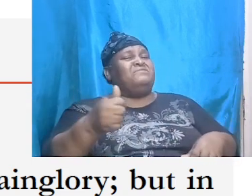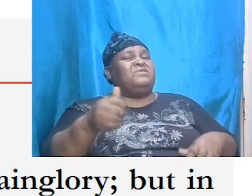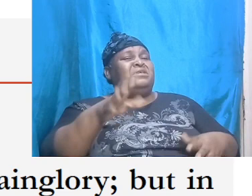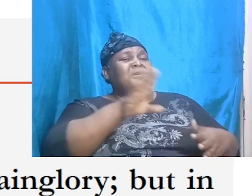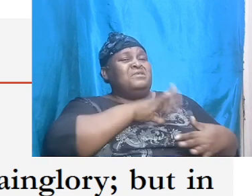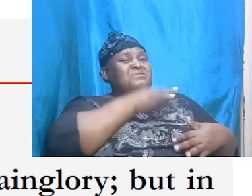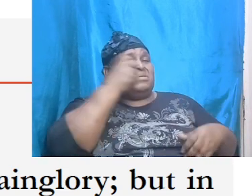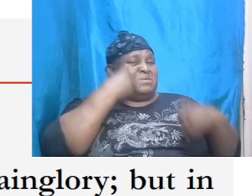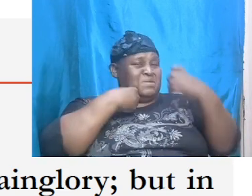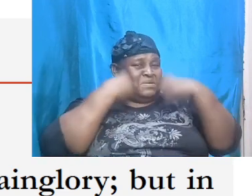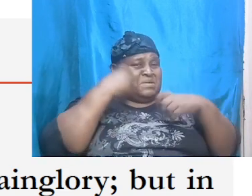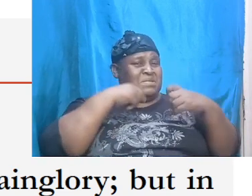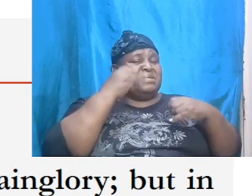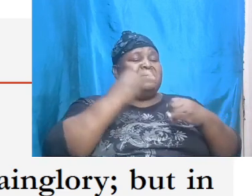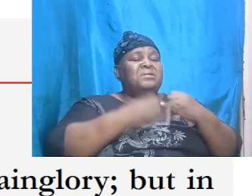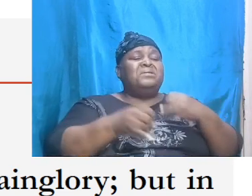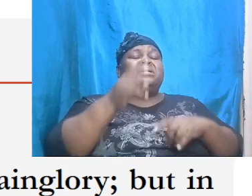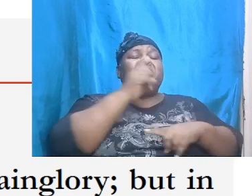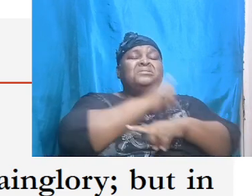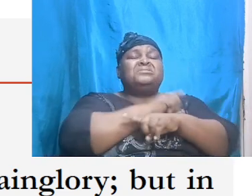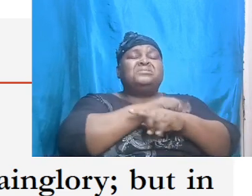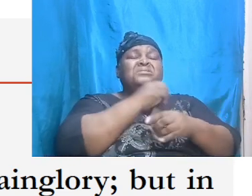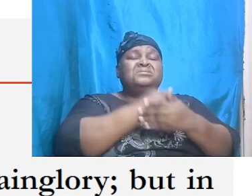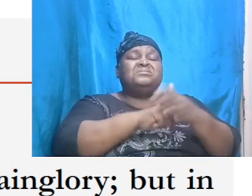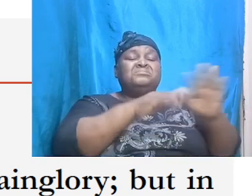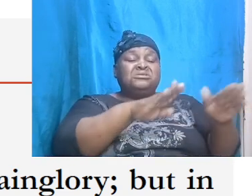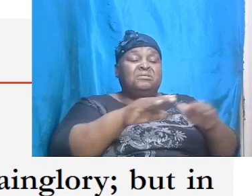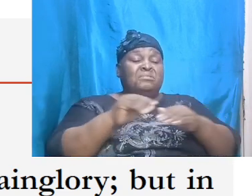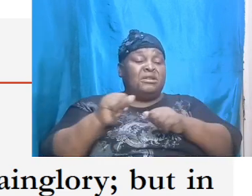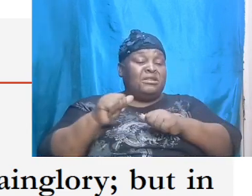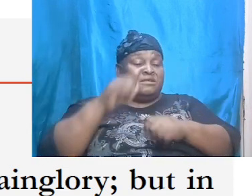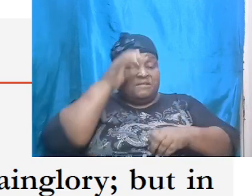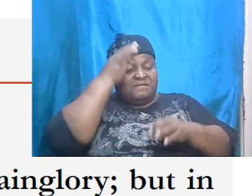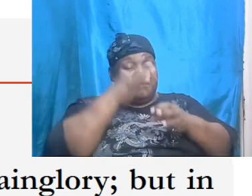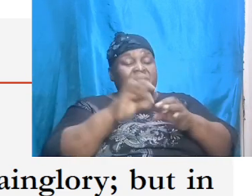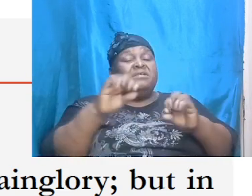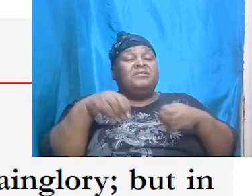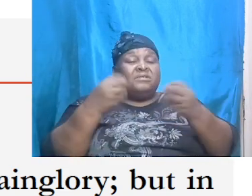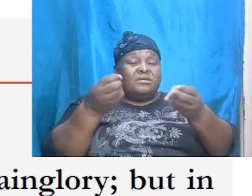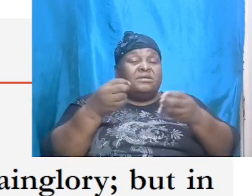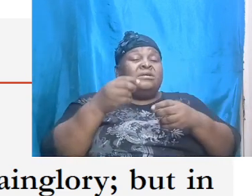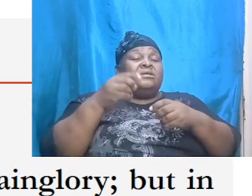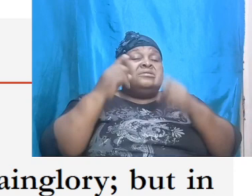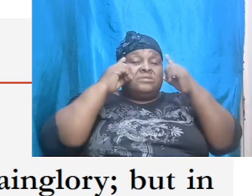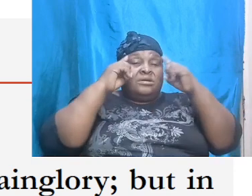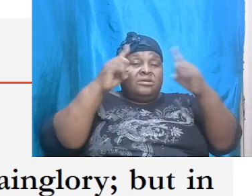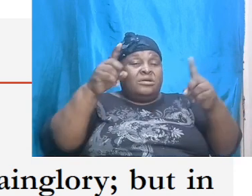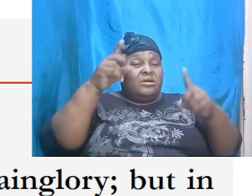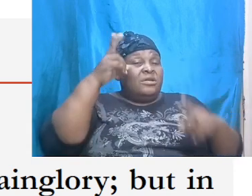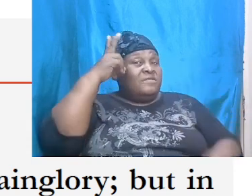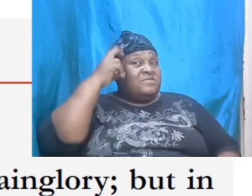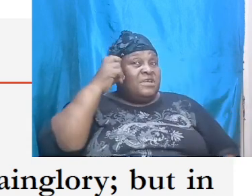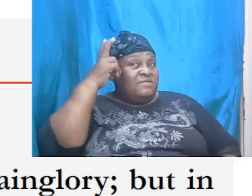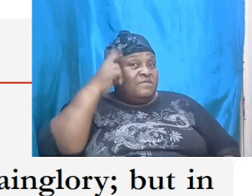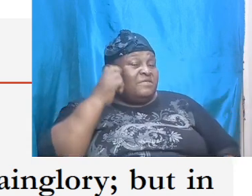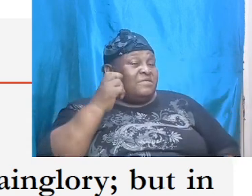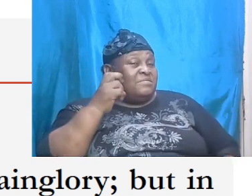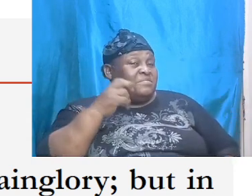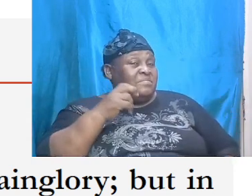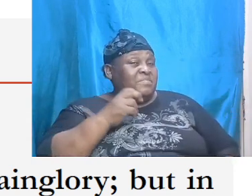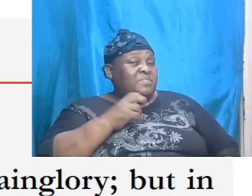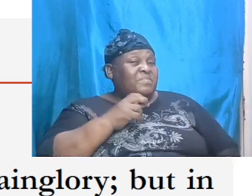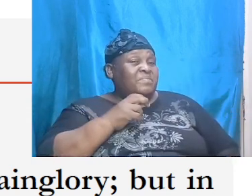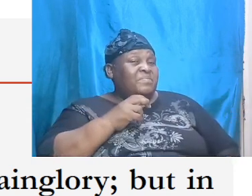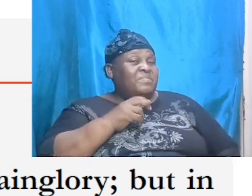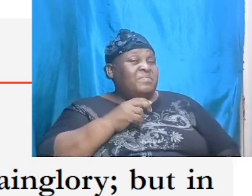speak expressly, and the last day, some shall depart from the faith, giving heed to seducing spirits and doctrine of devils. Amen. I don't think that's the scripture I'm